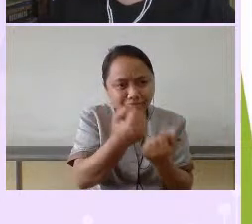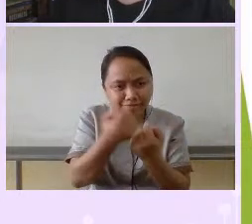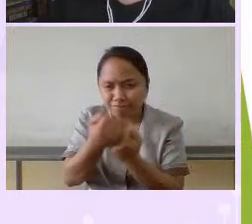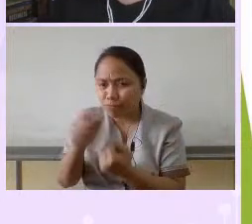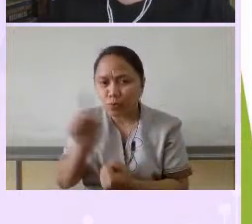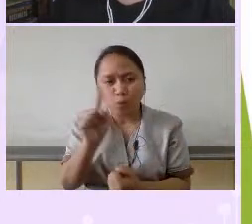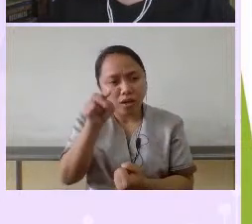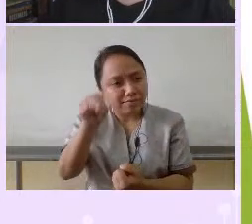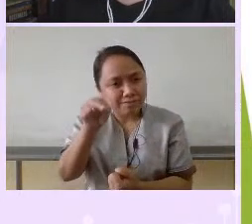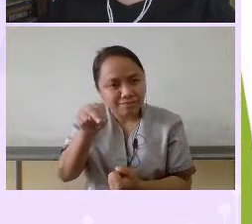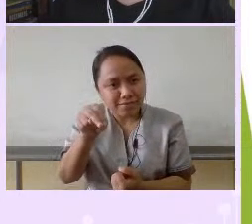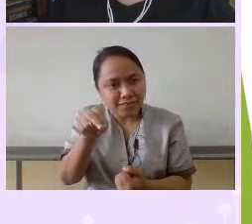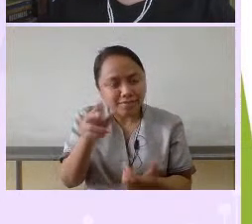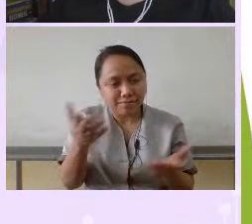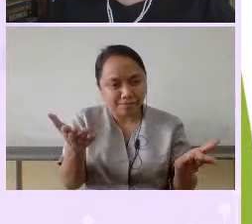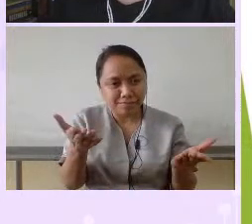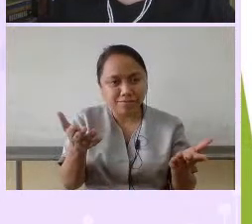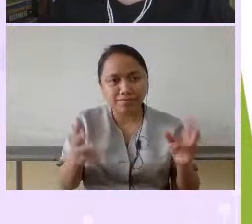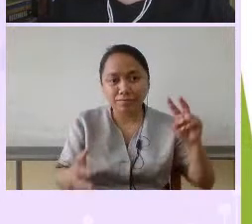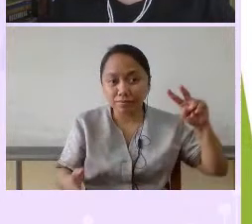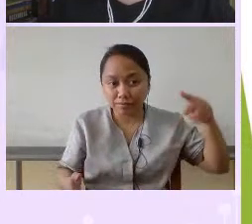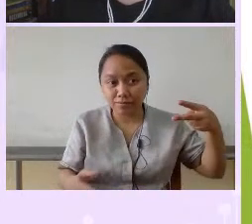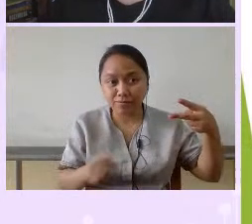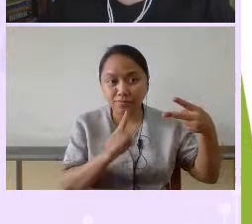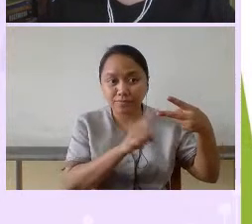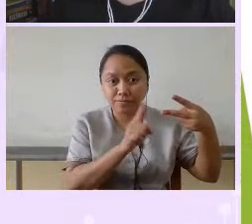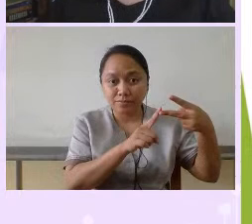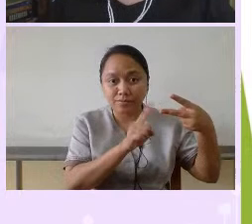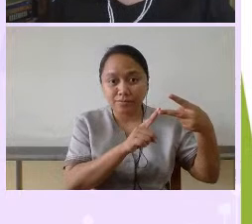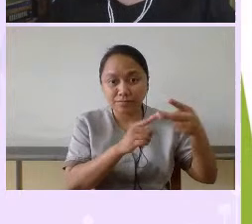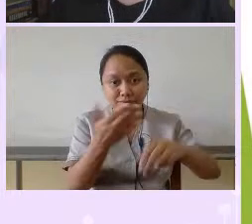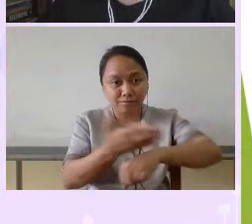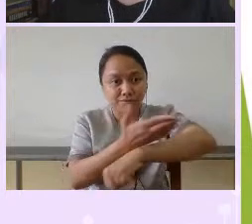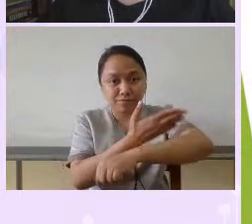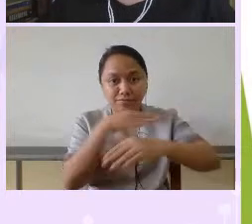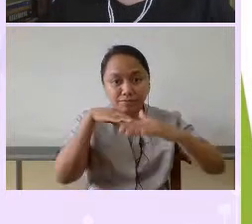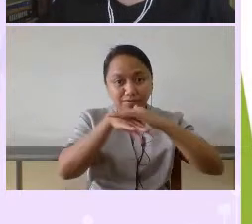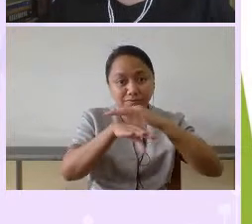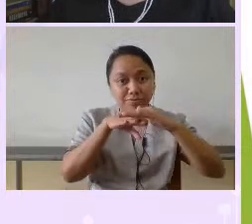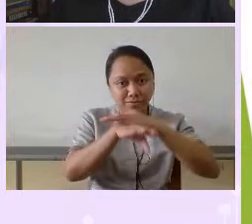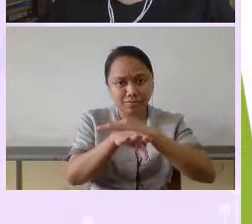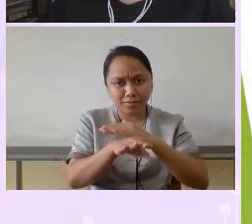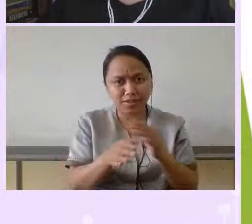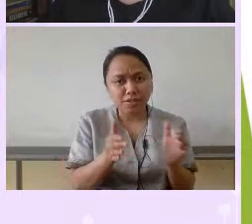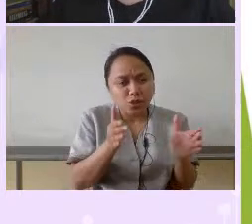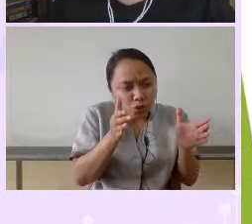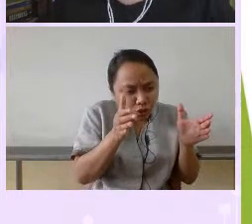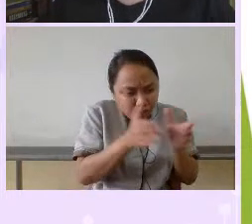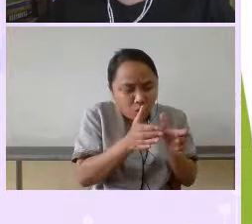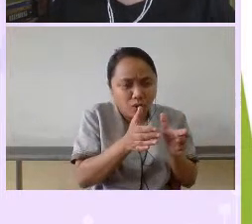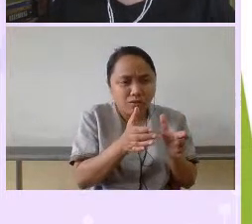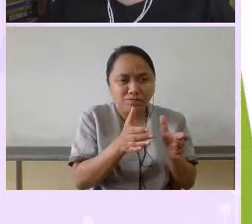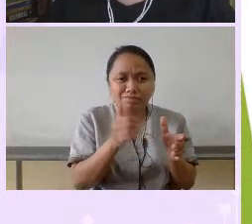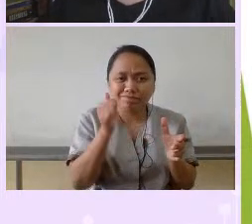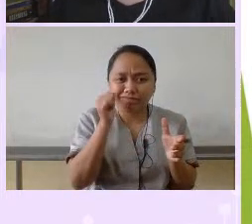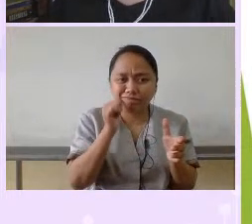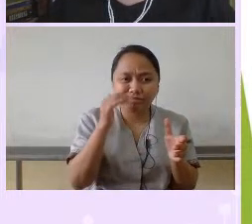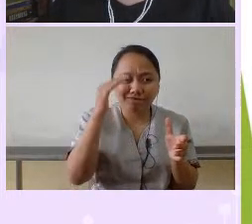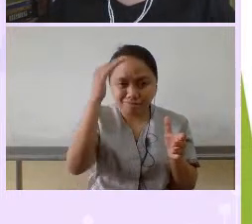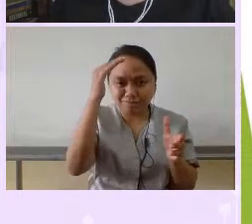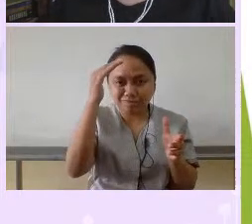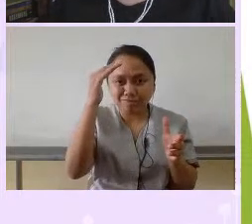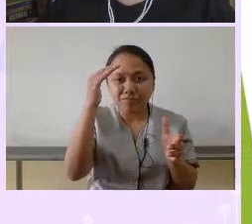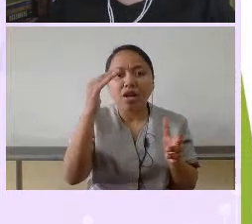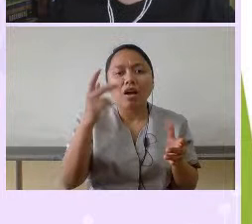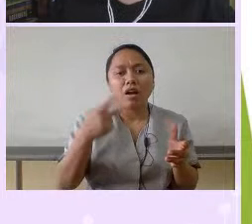pangangailangan. So number 2, goal 2, improved access of small and marginalized women and men, farmers